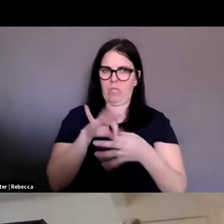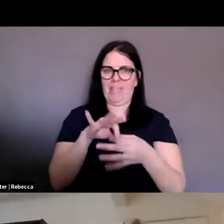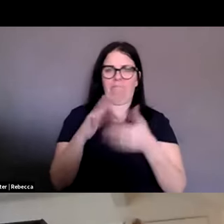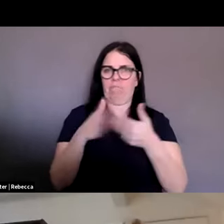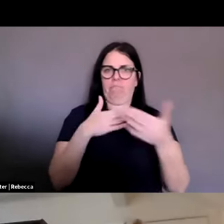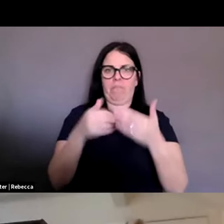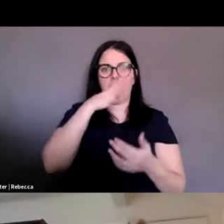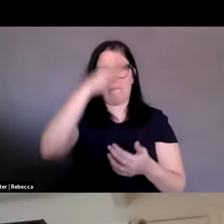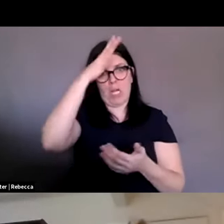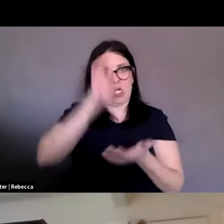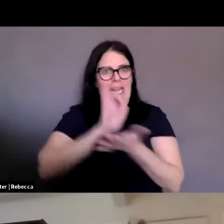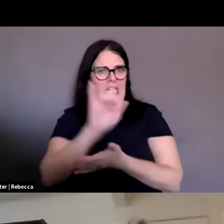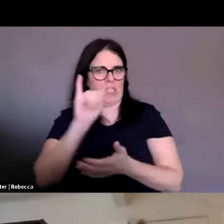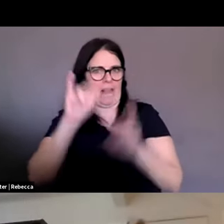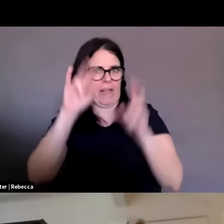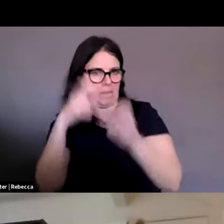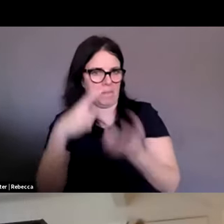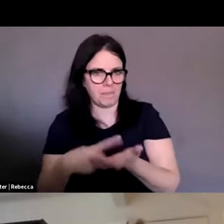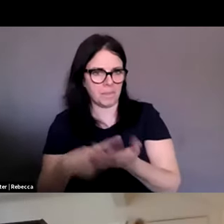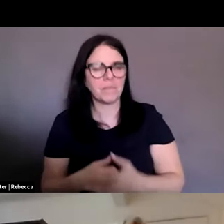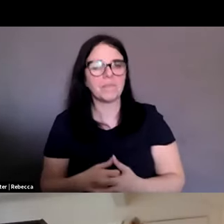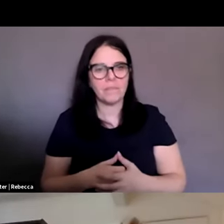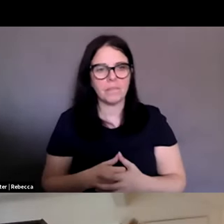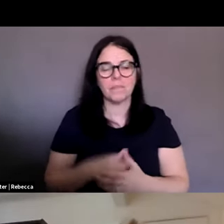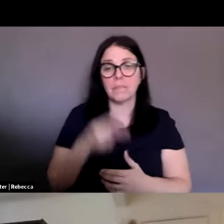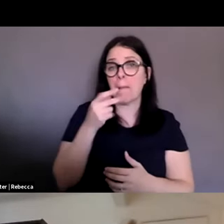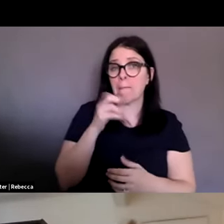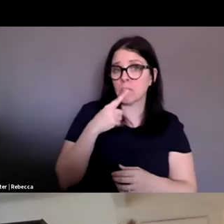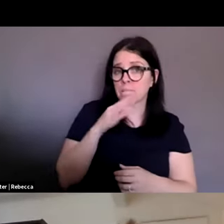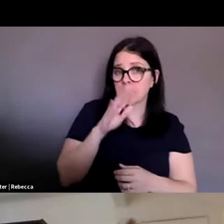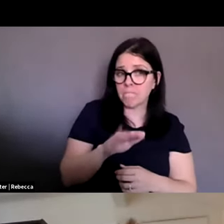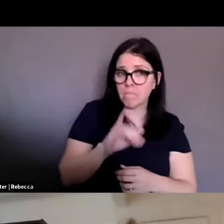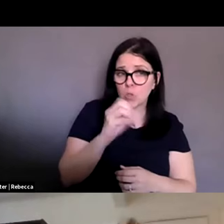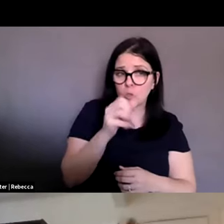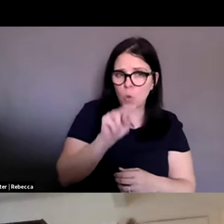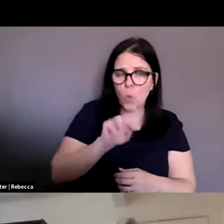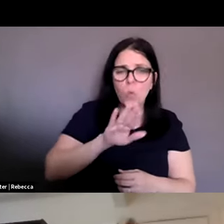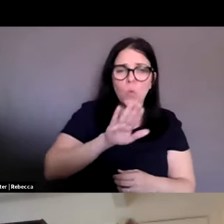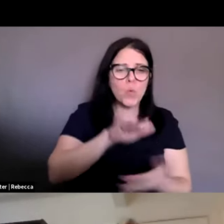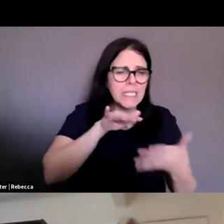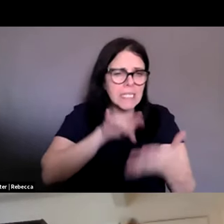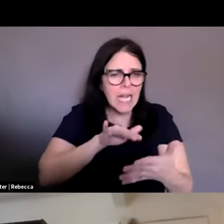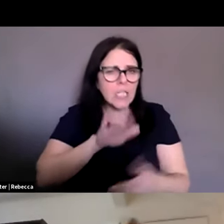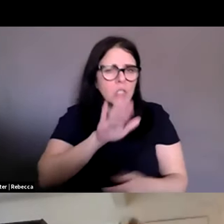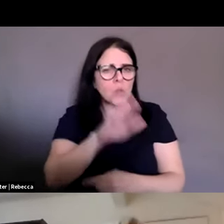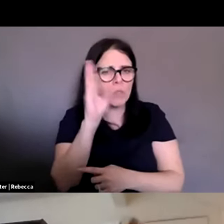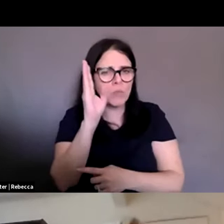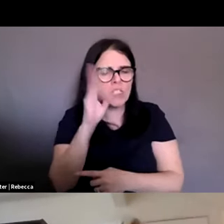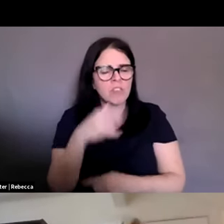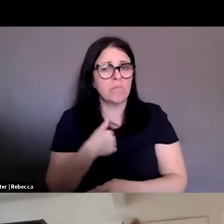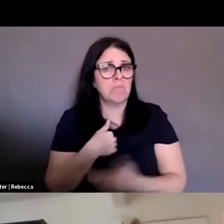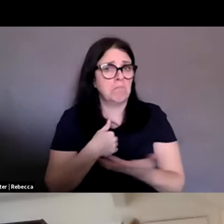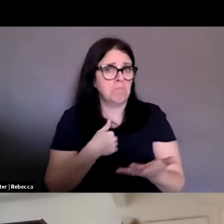Joan, in looking at your study and your presentation, I guess I'm sure you agree that each case is